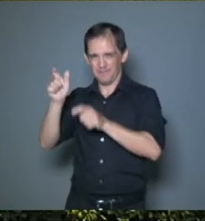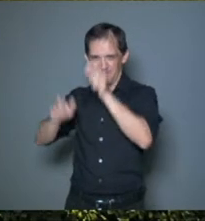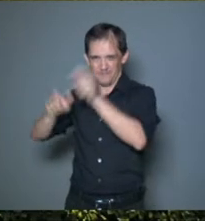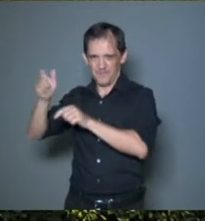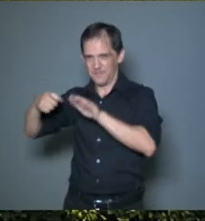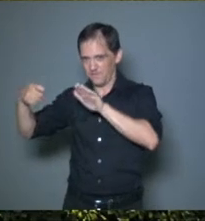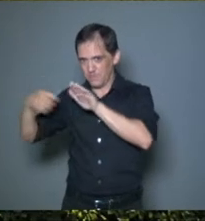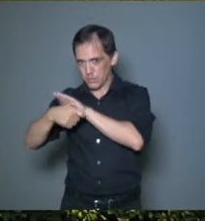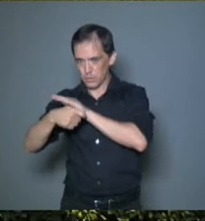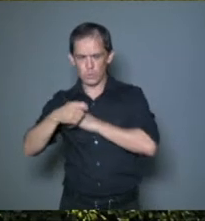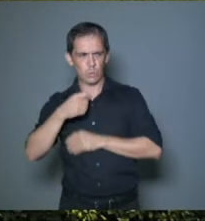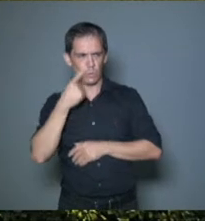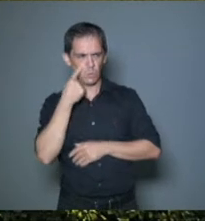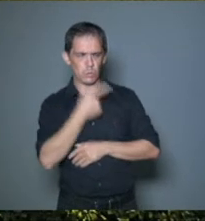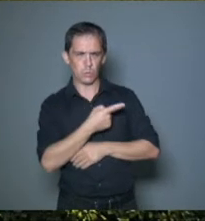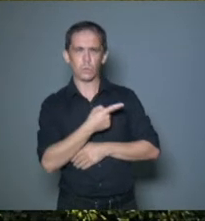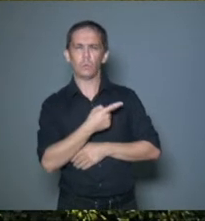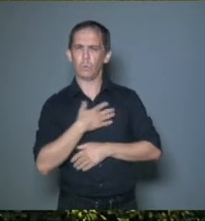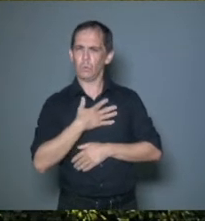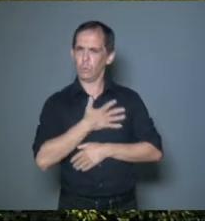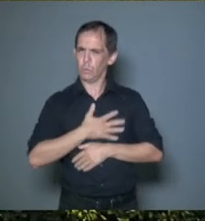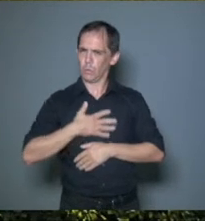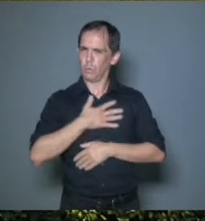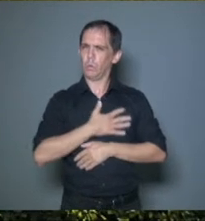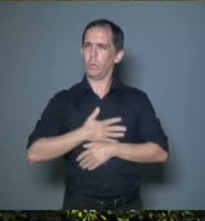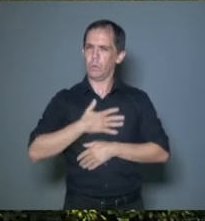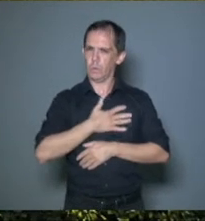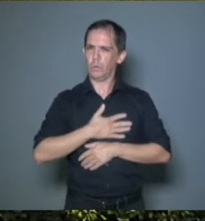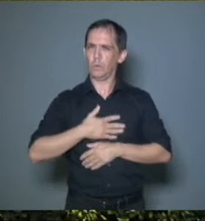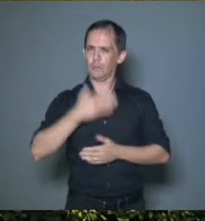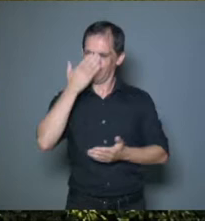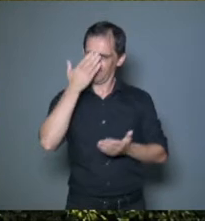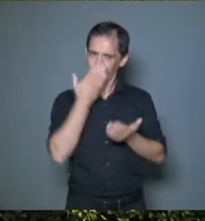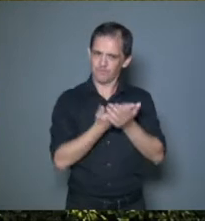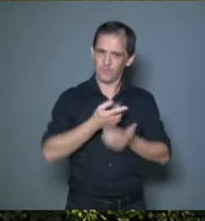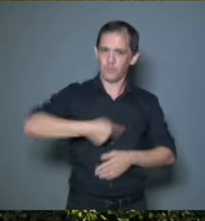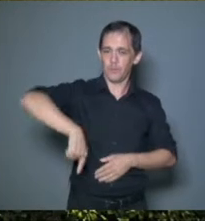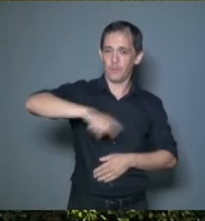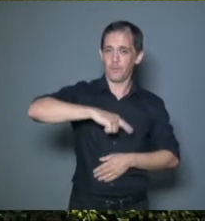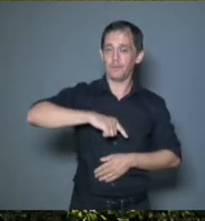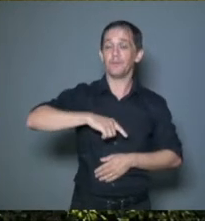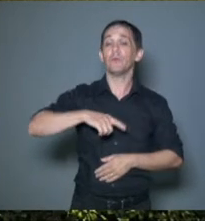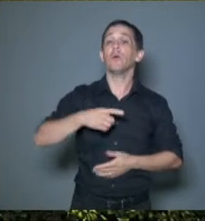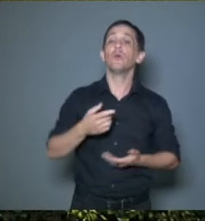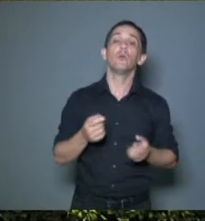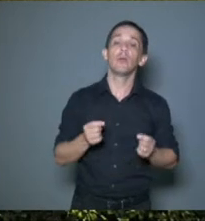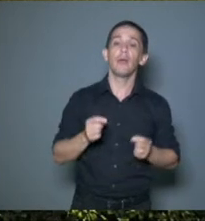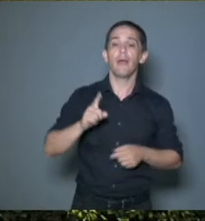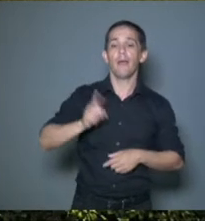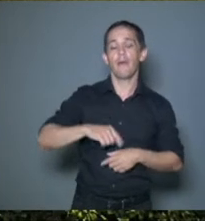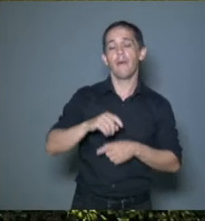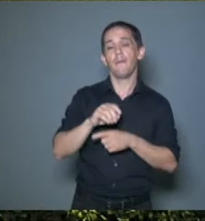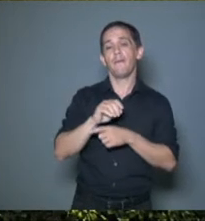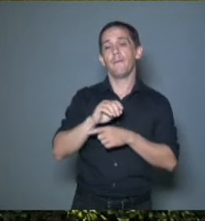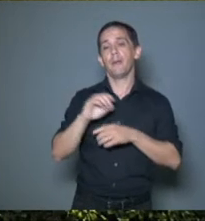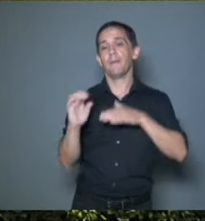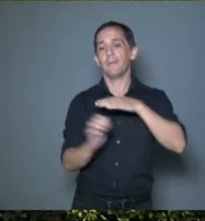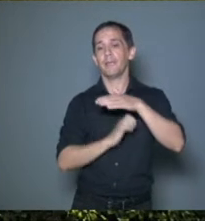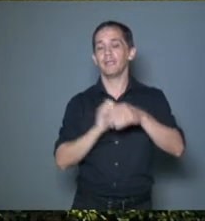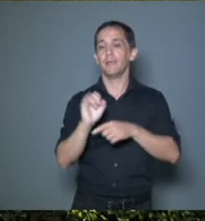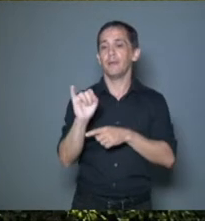of value to the shareholders from Terra Santa. It's still a real estate